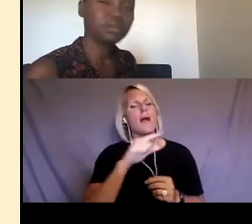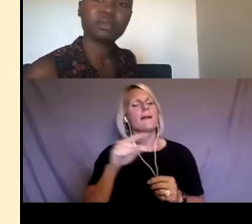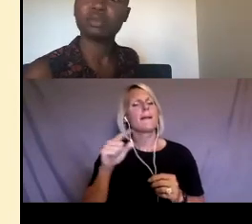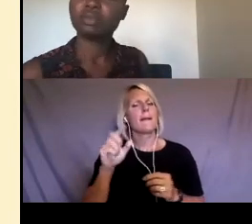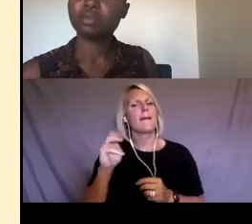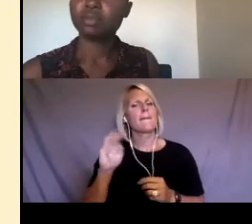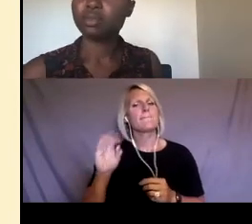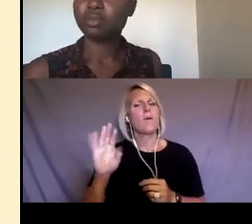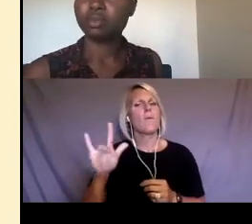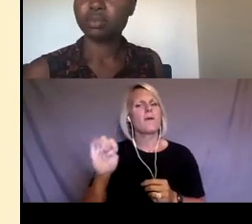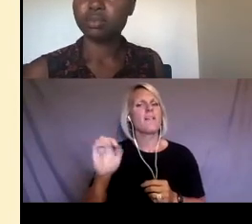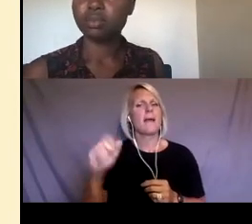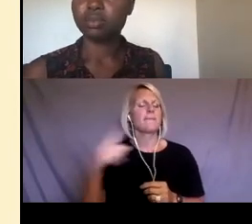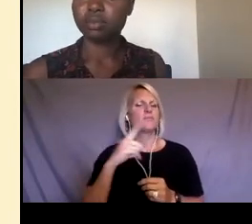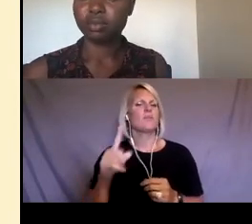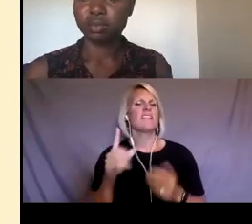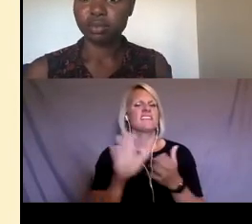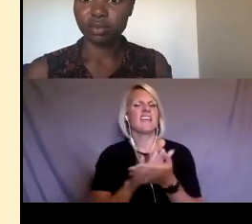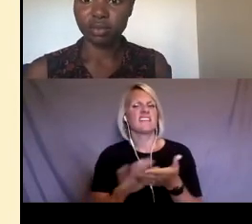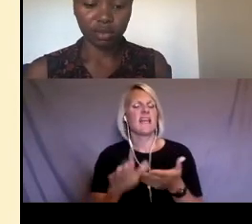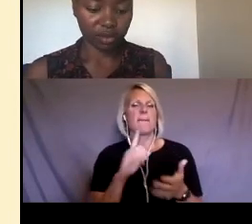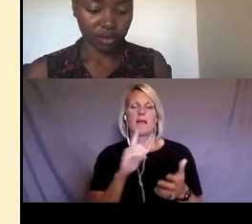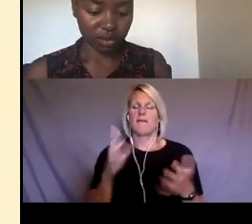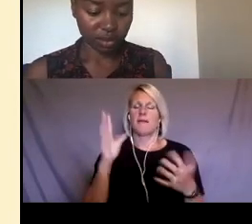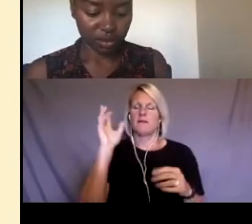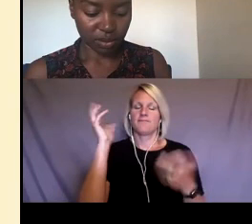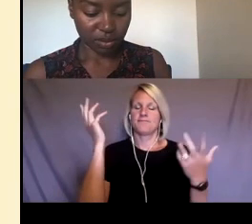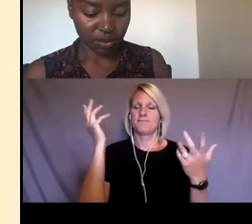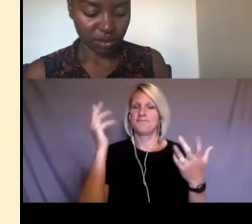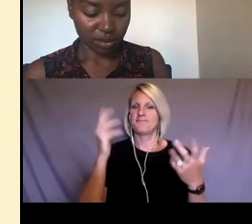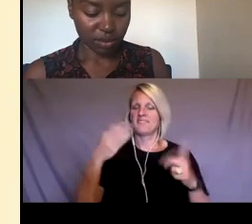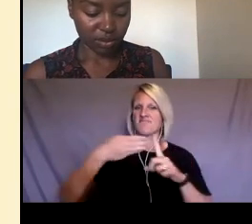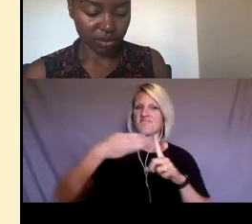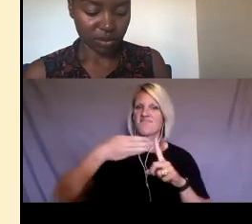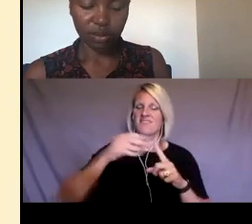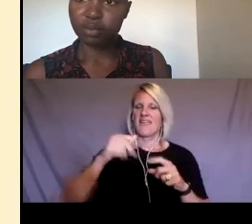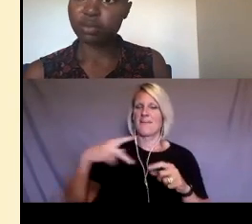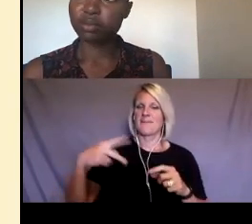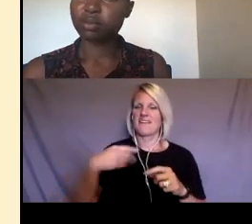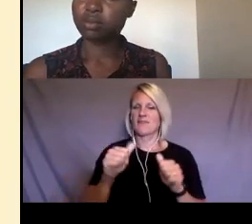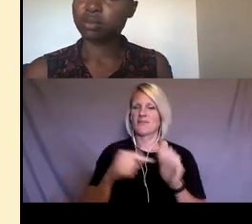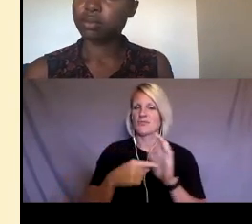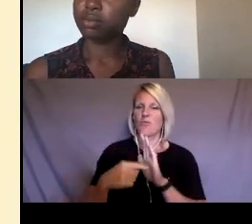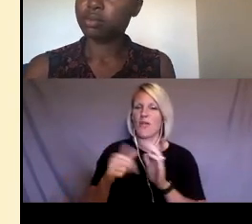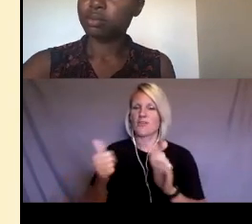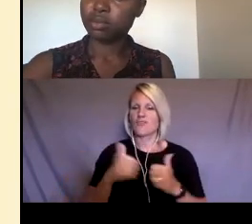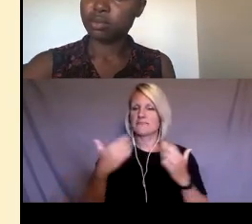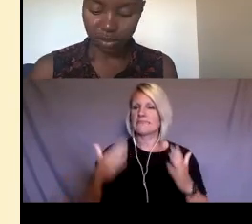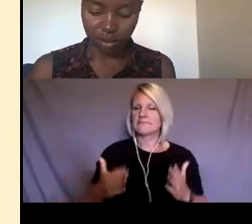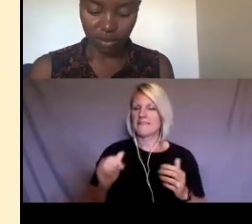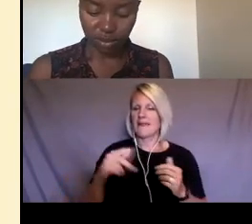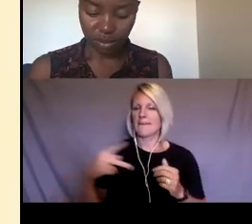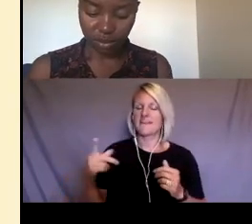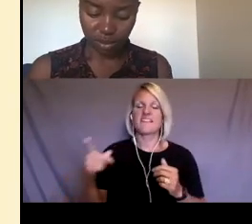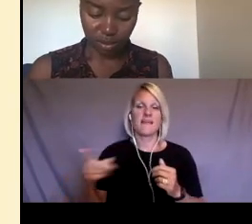I'm kind of like really anal about that, and I'm always trying to show other residents. They actually let